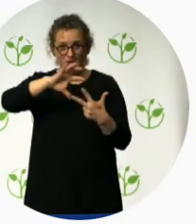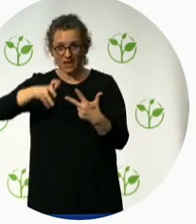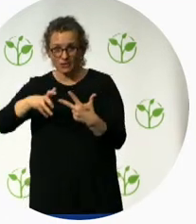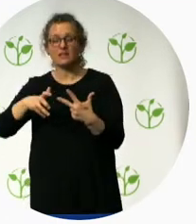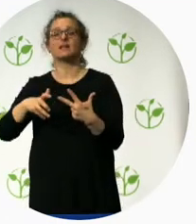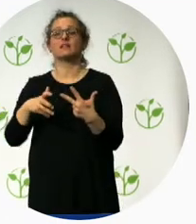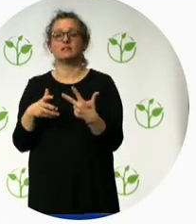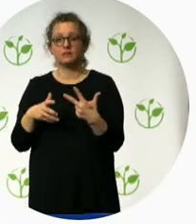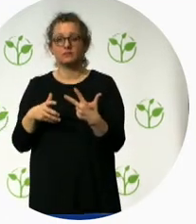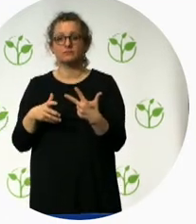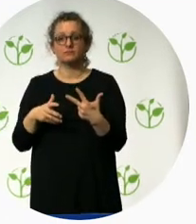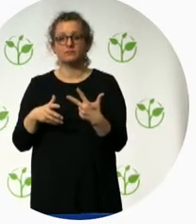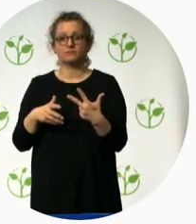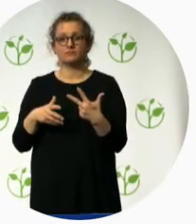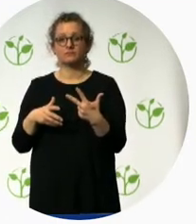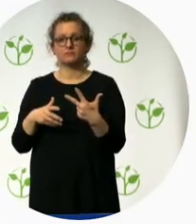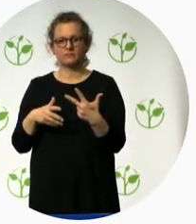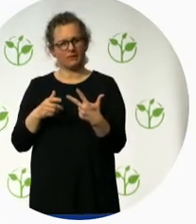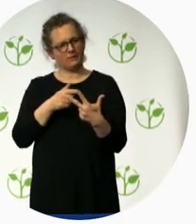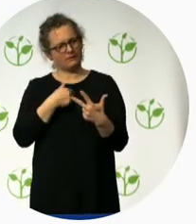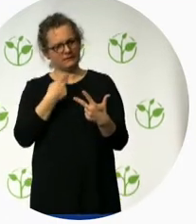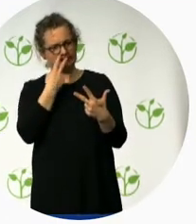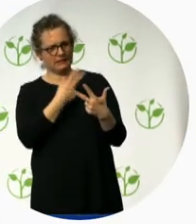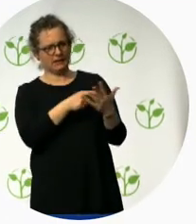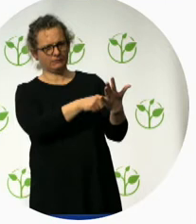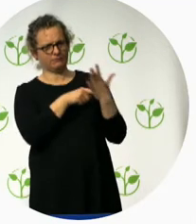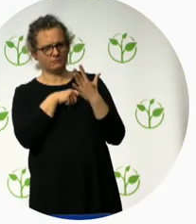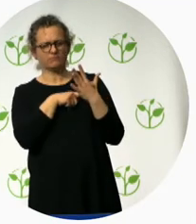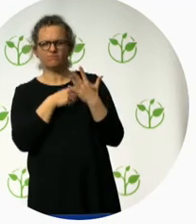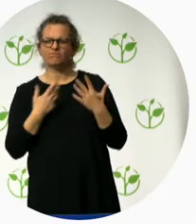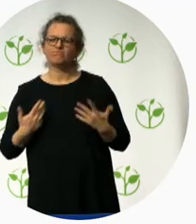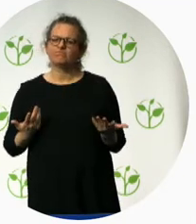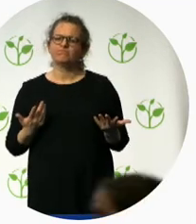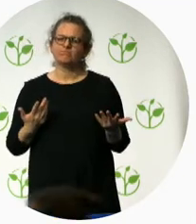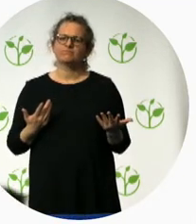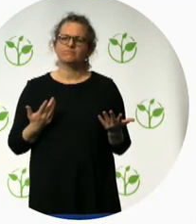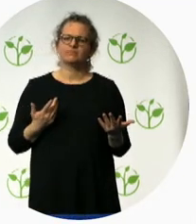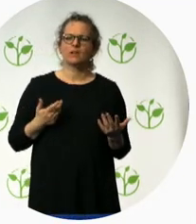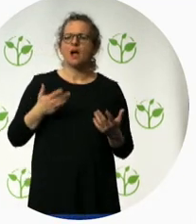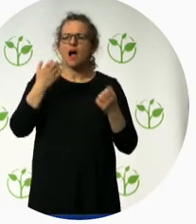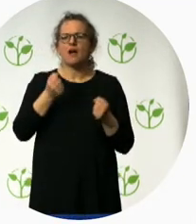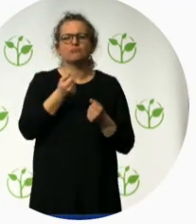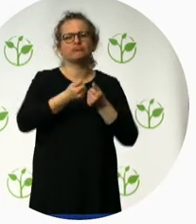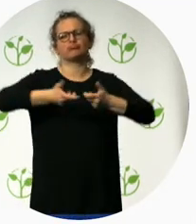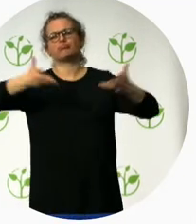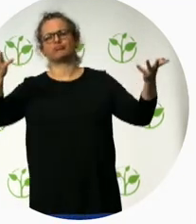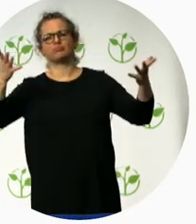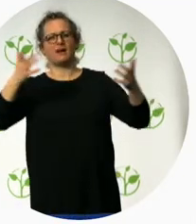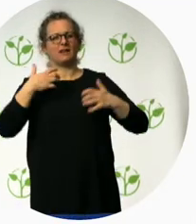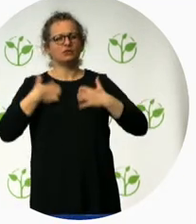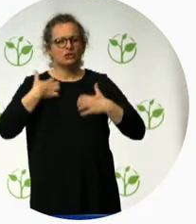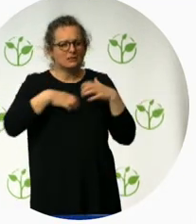the multi-stakeholder, multi-party collaboration, government and communities and